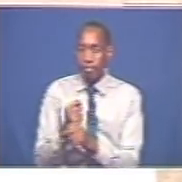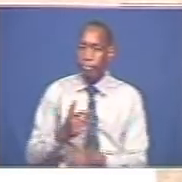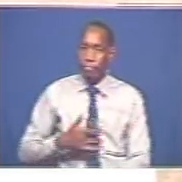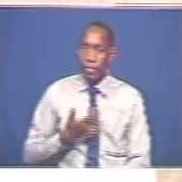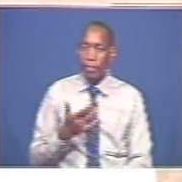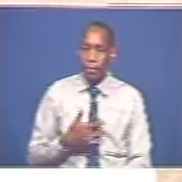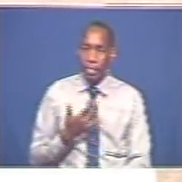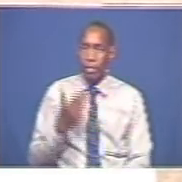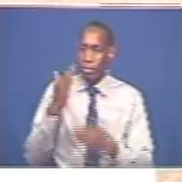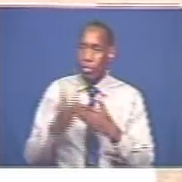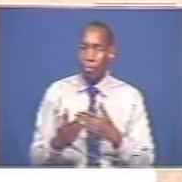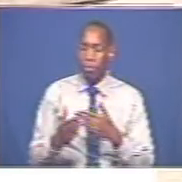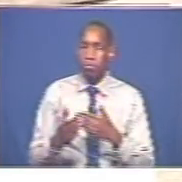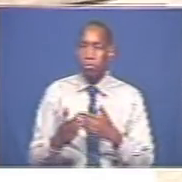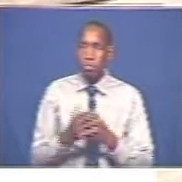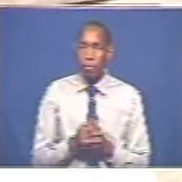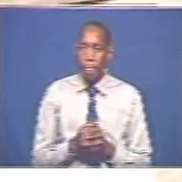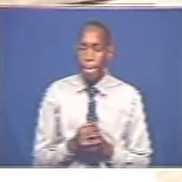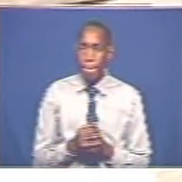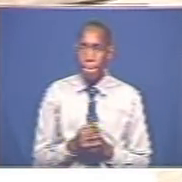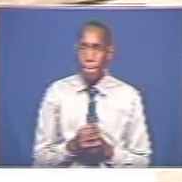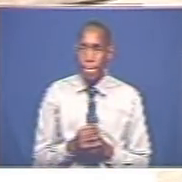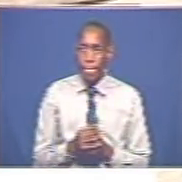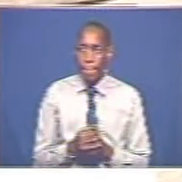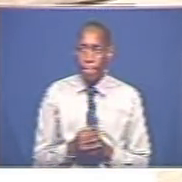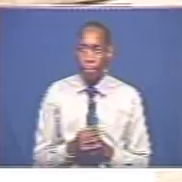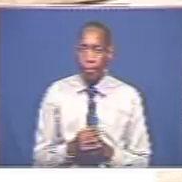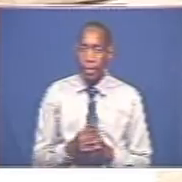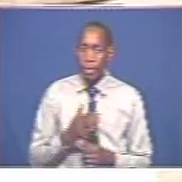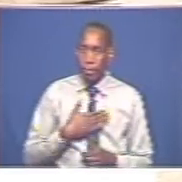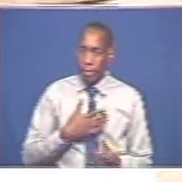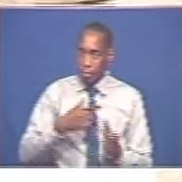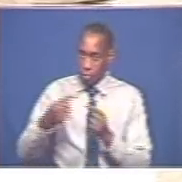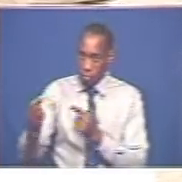let's just stop this. Yeah. Let's just stop it. Let me just go.